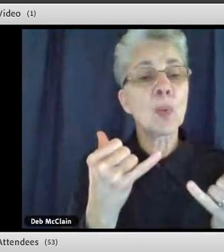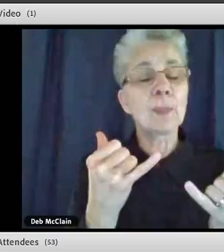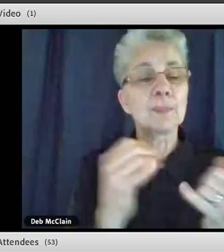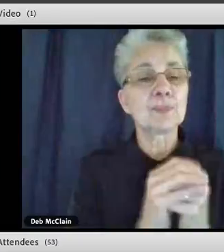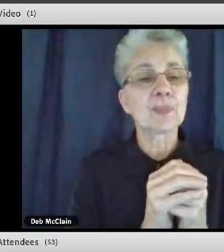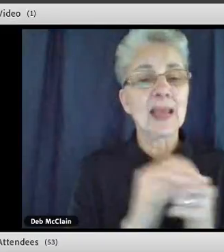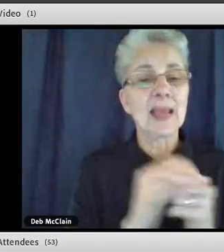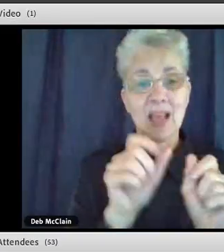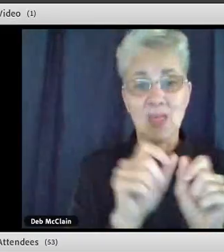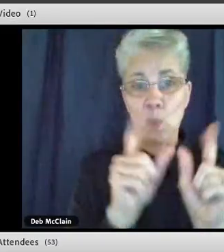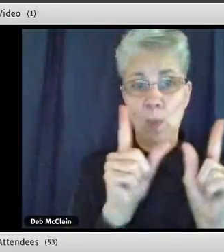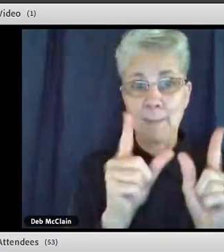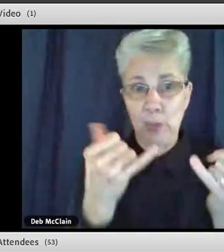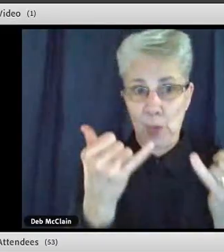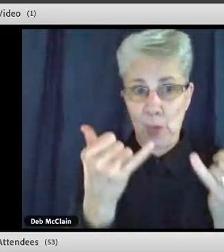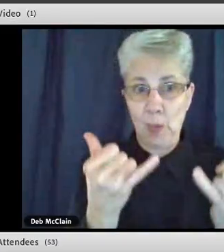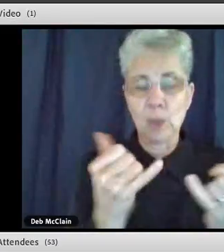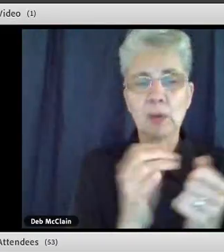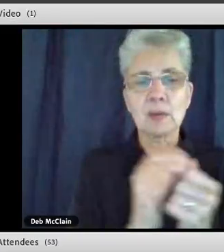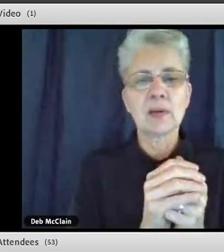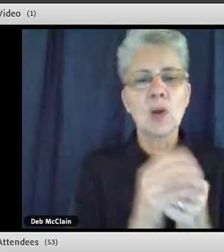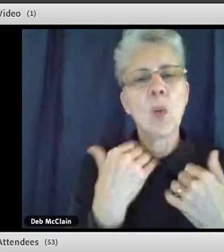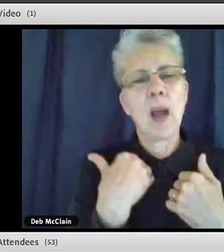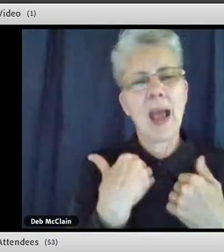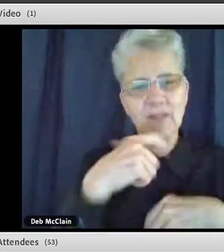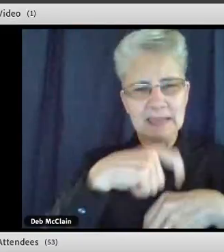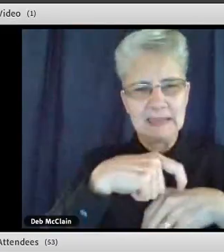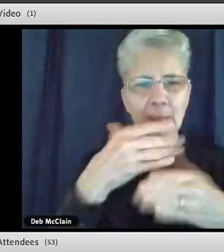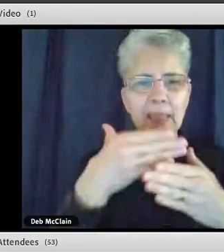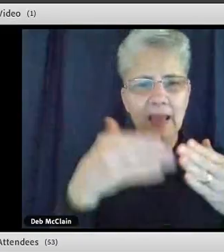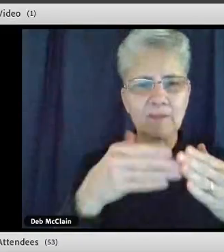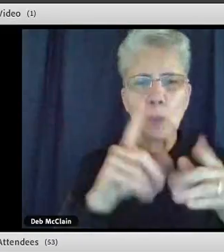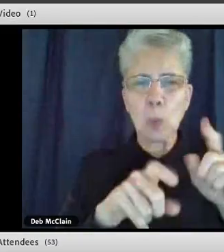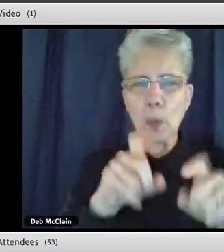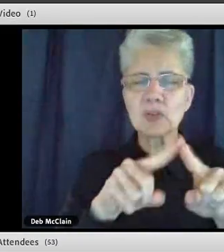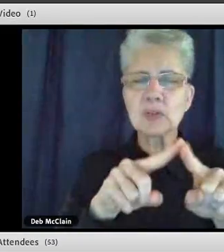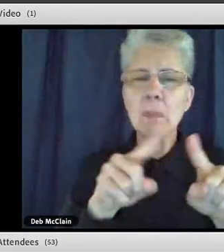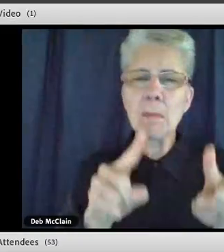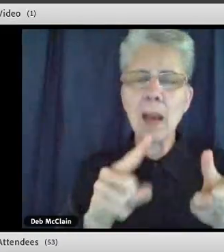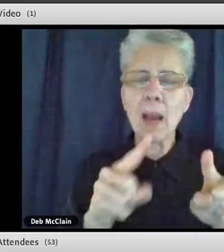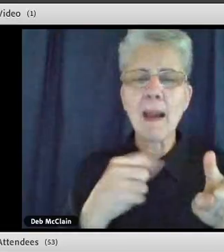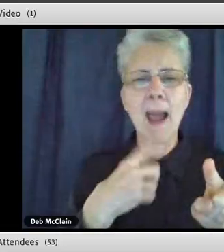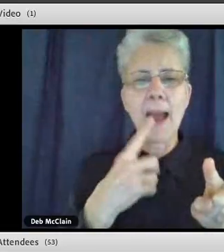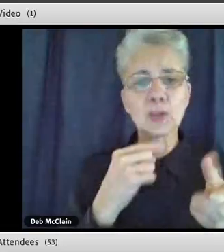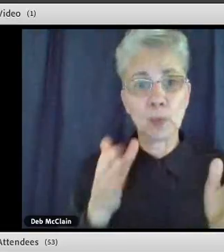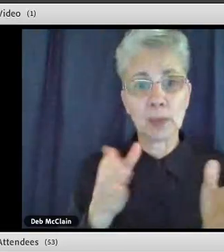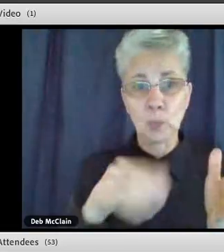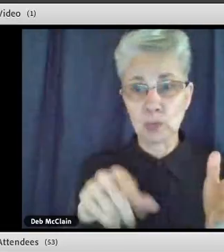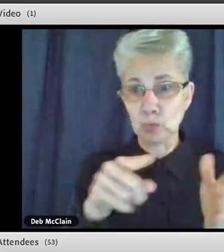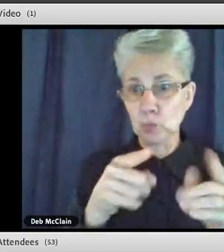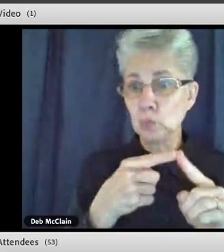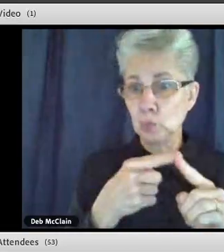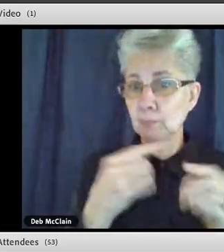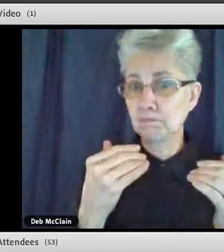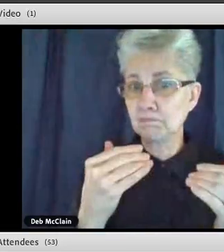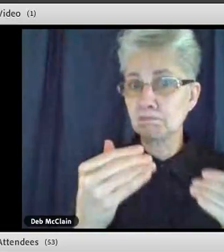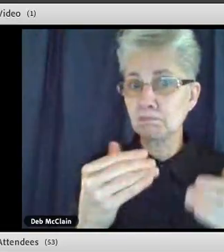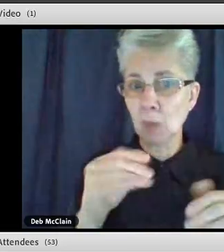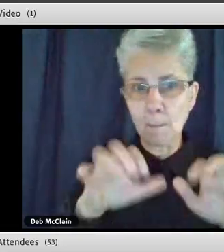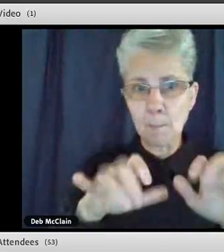this webinar, we will have some time at the end for questions, but I do encourage you to